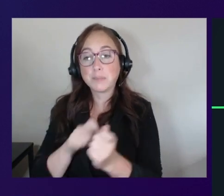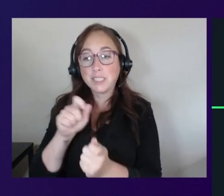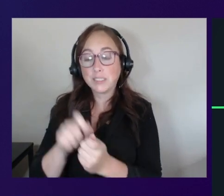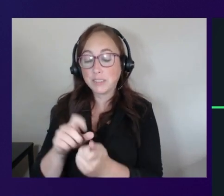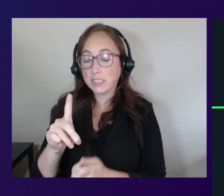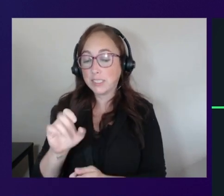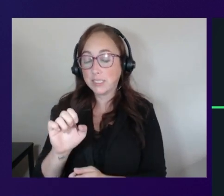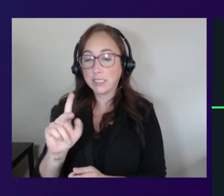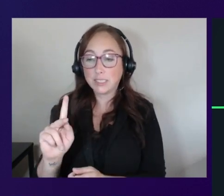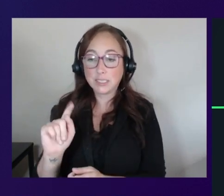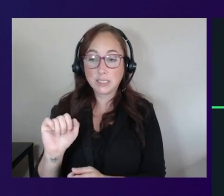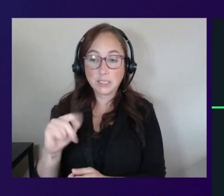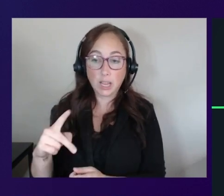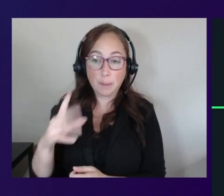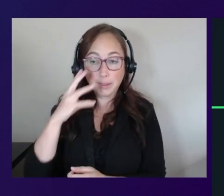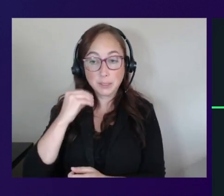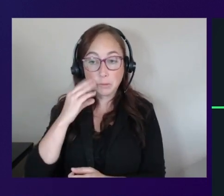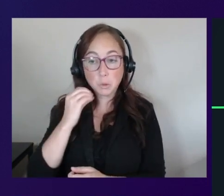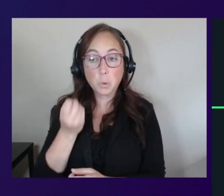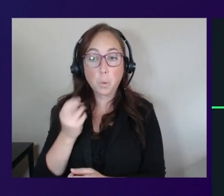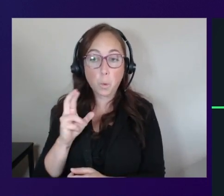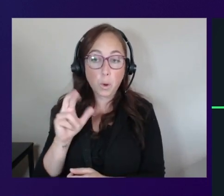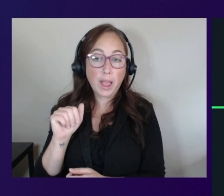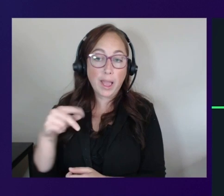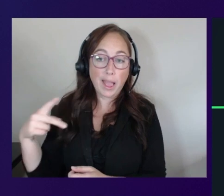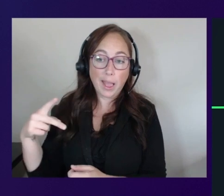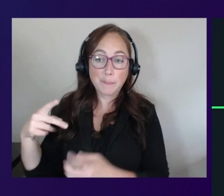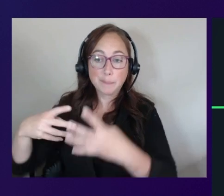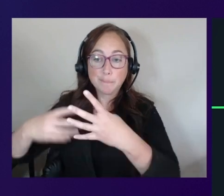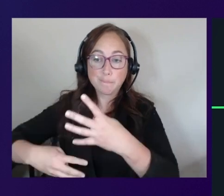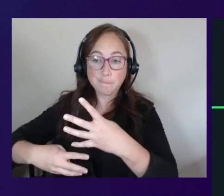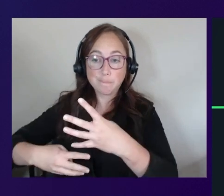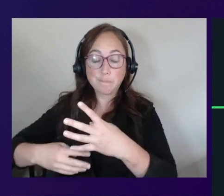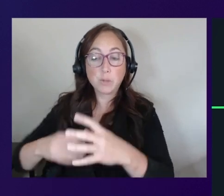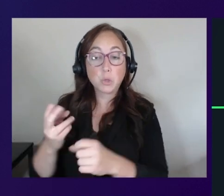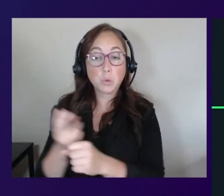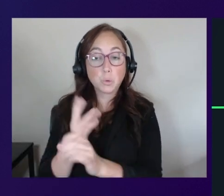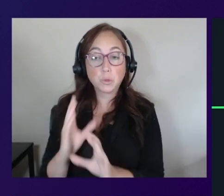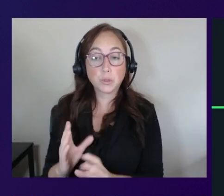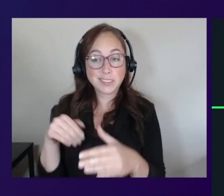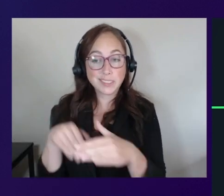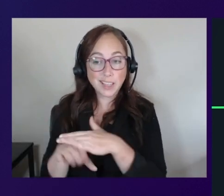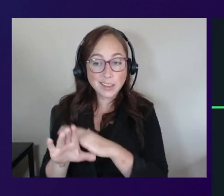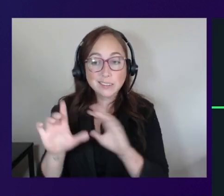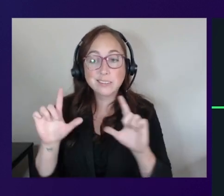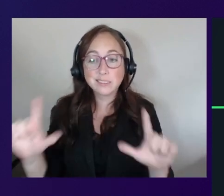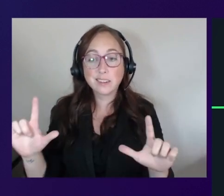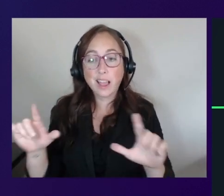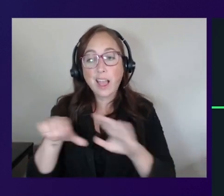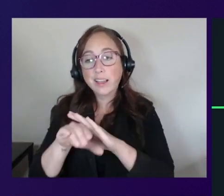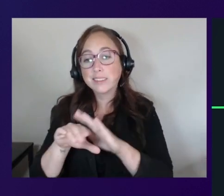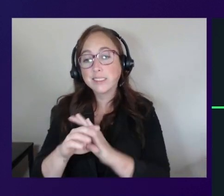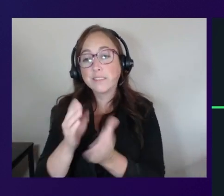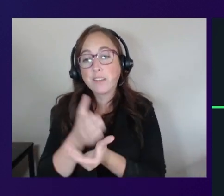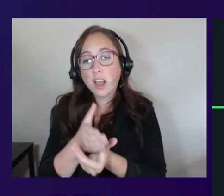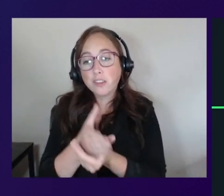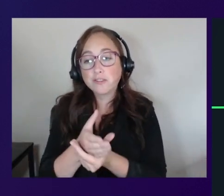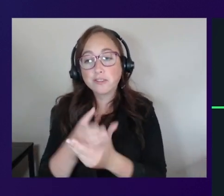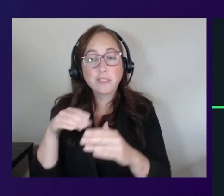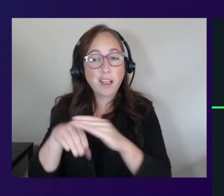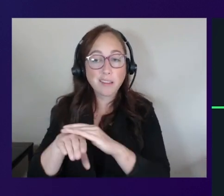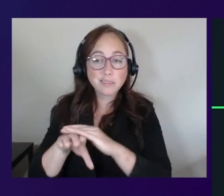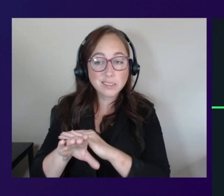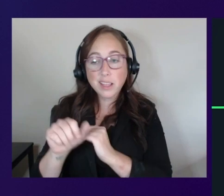or a curated application catalog where users can get in, access the files that they need, access the applications that they need, and